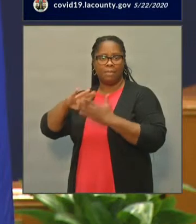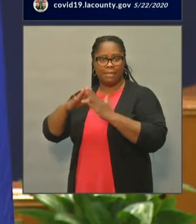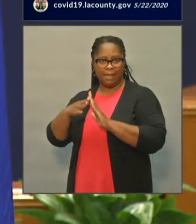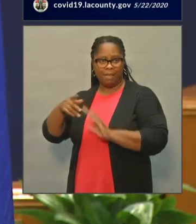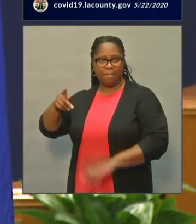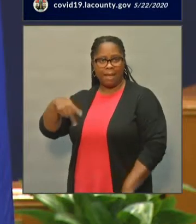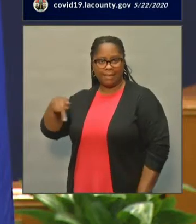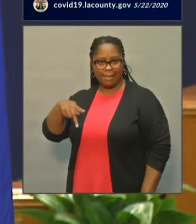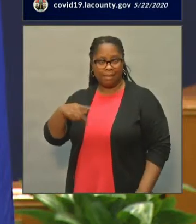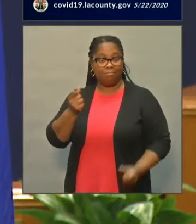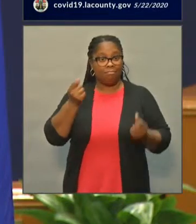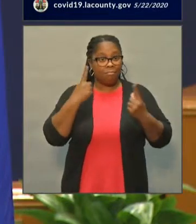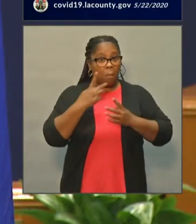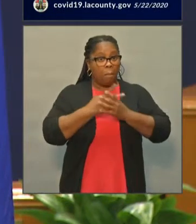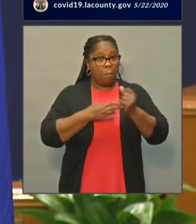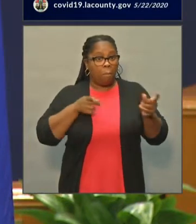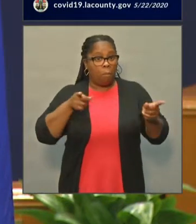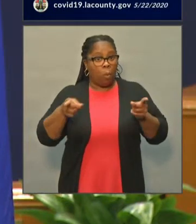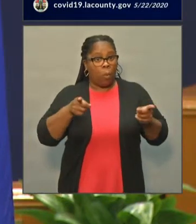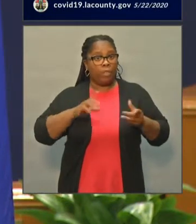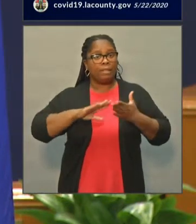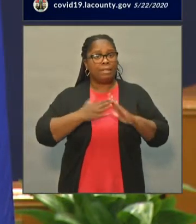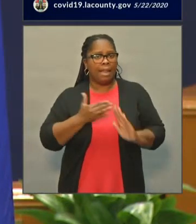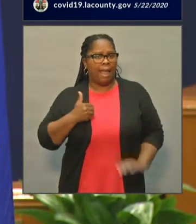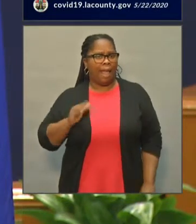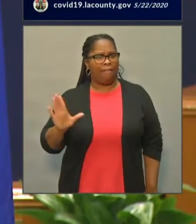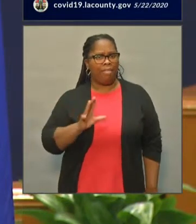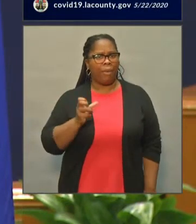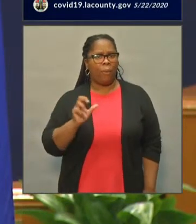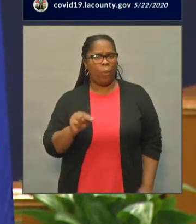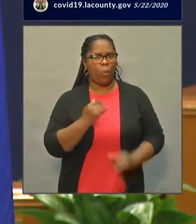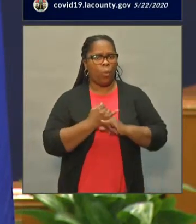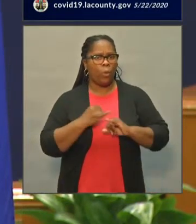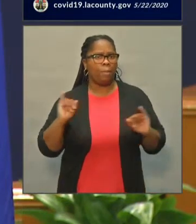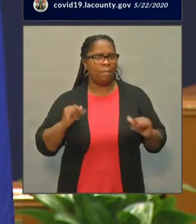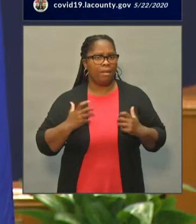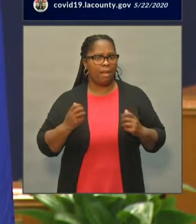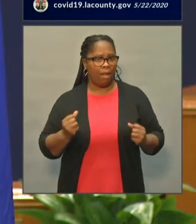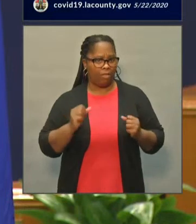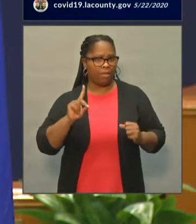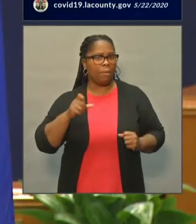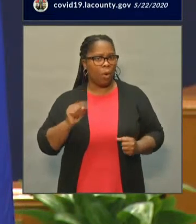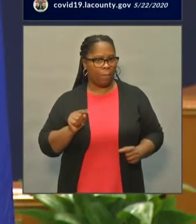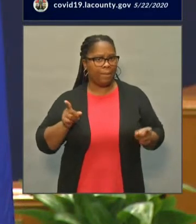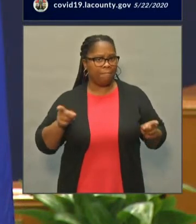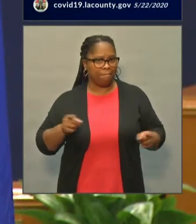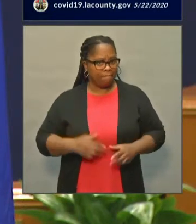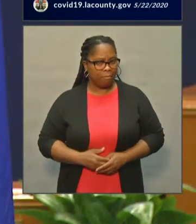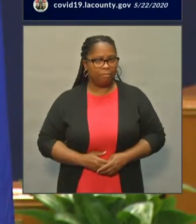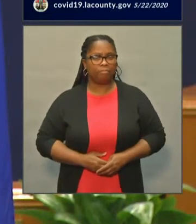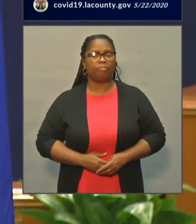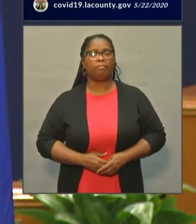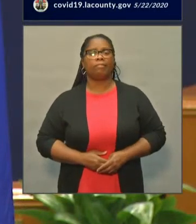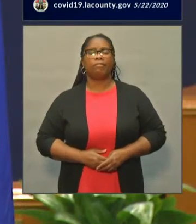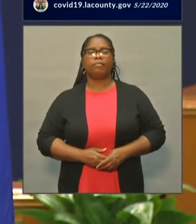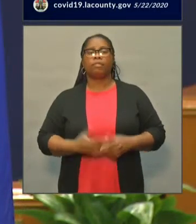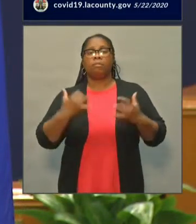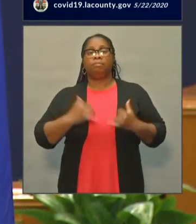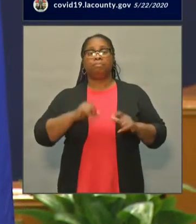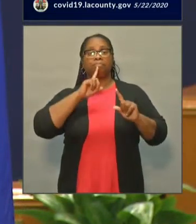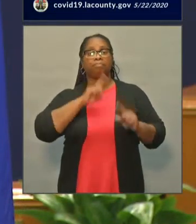Pasadena, both cities have their own independent health department. We are also